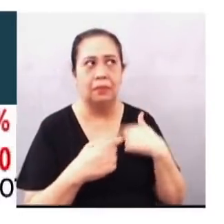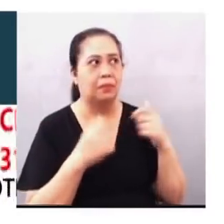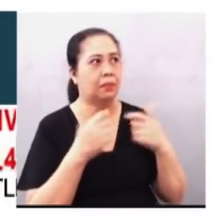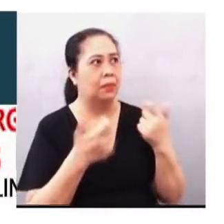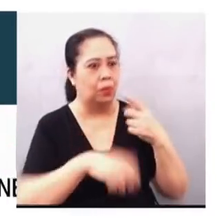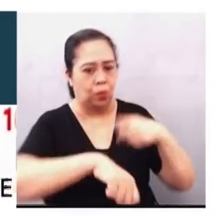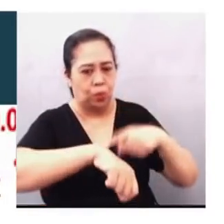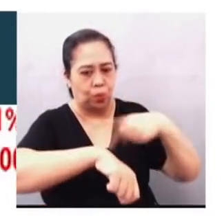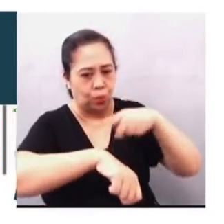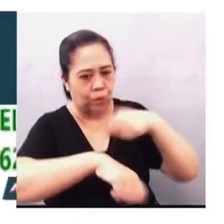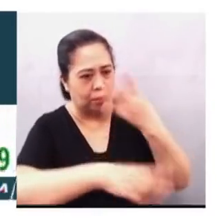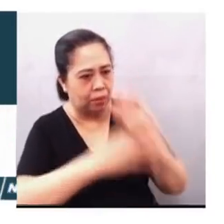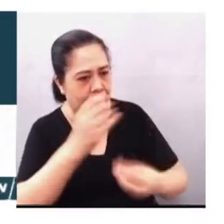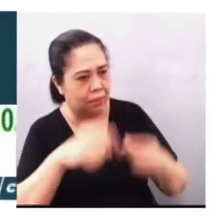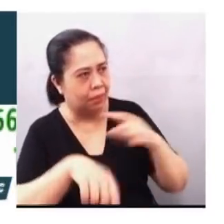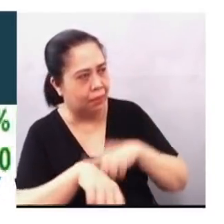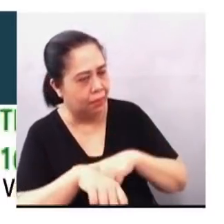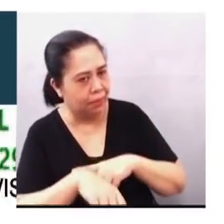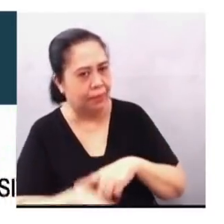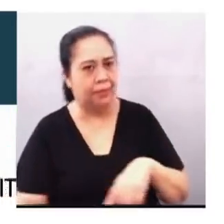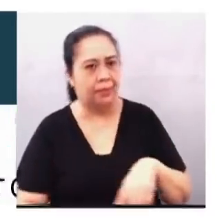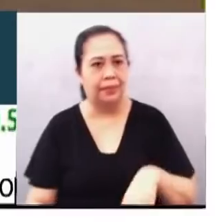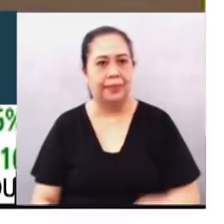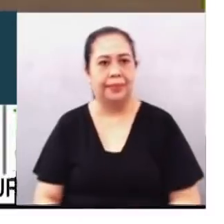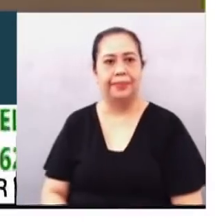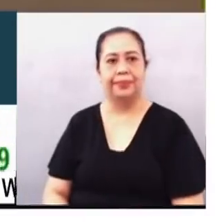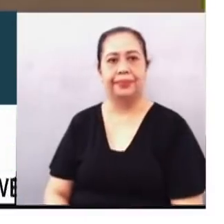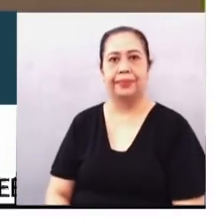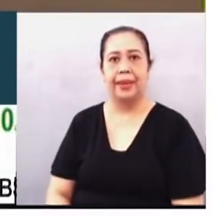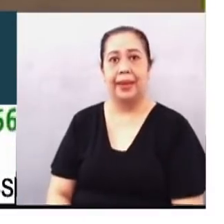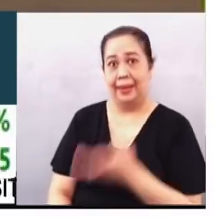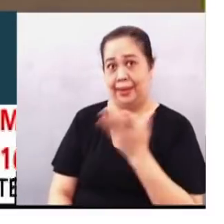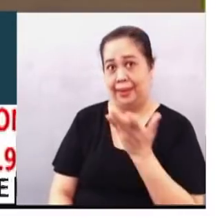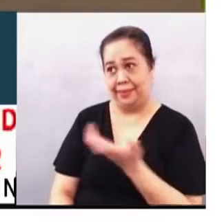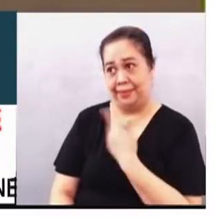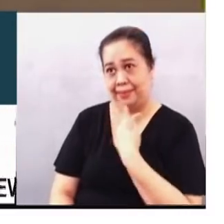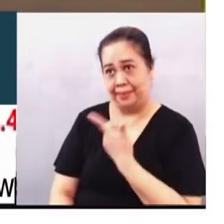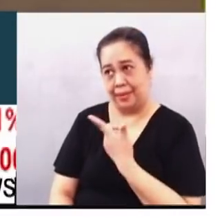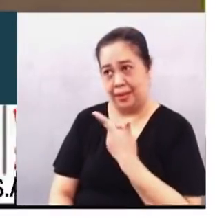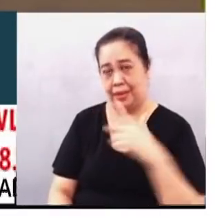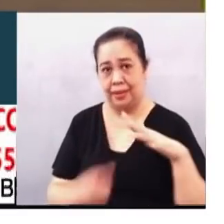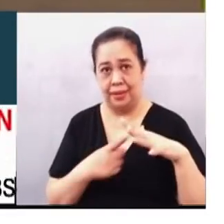time. Well, di ba? Initially, the